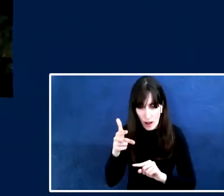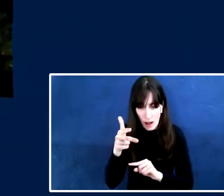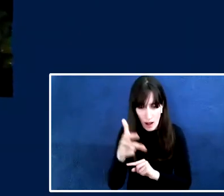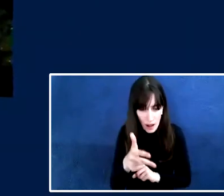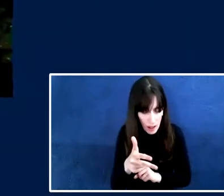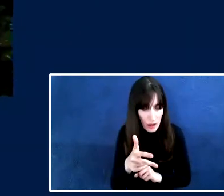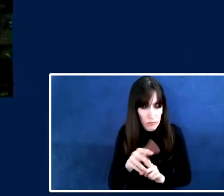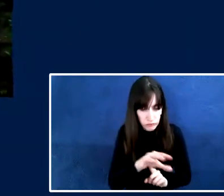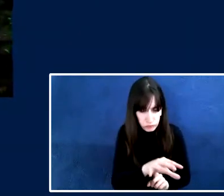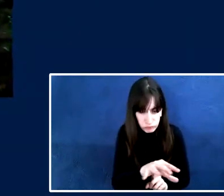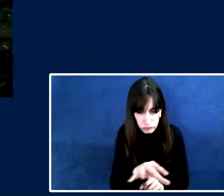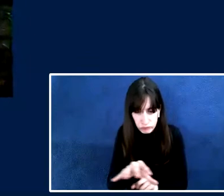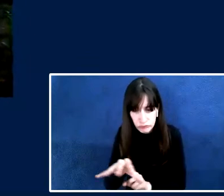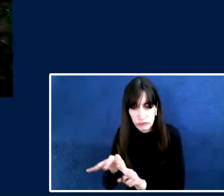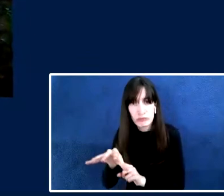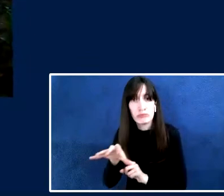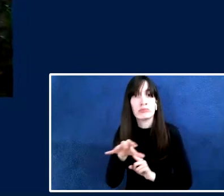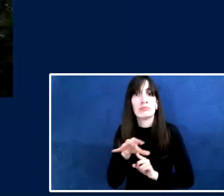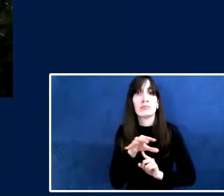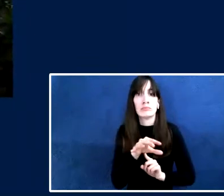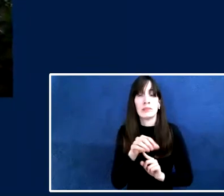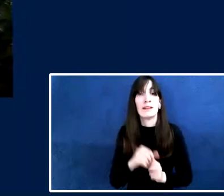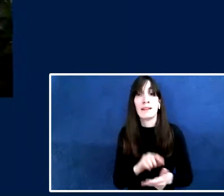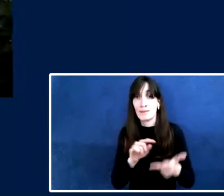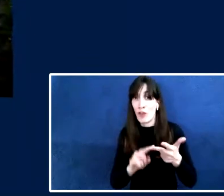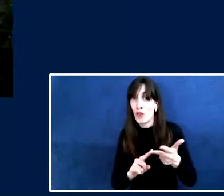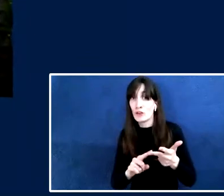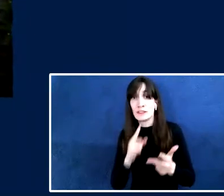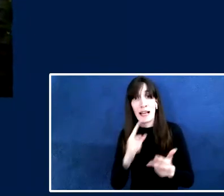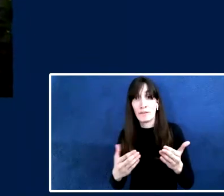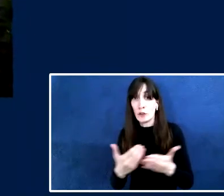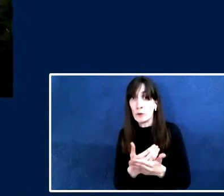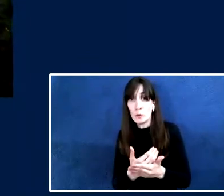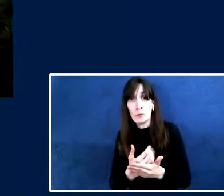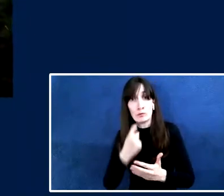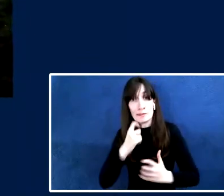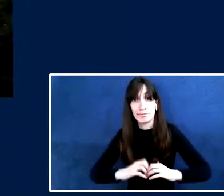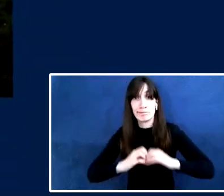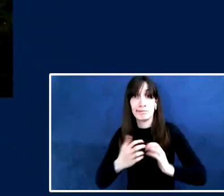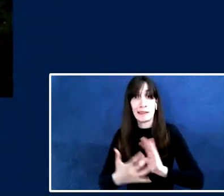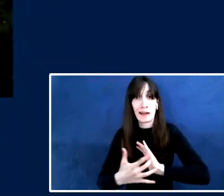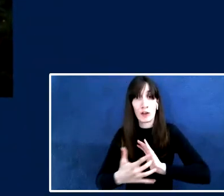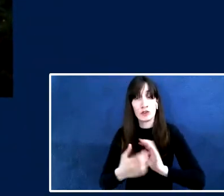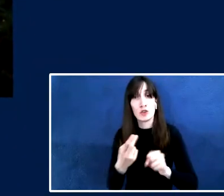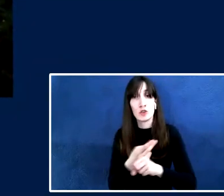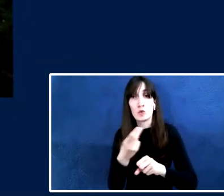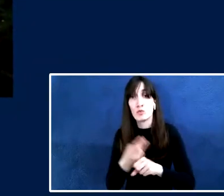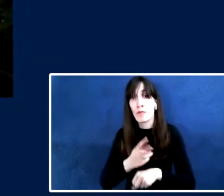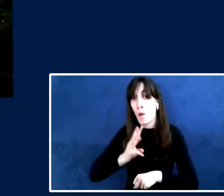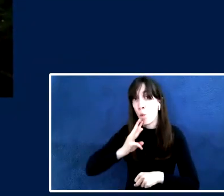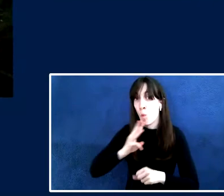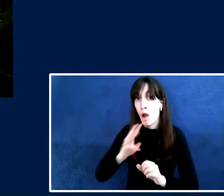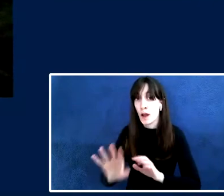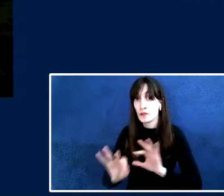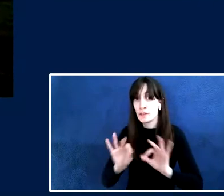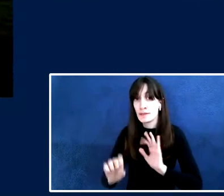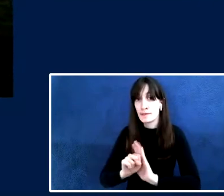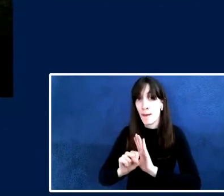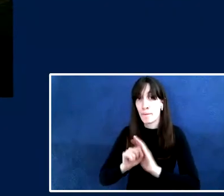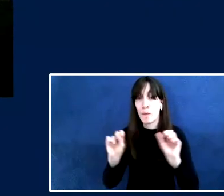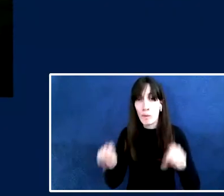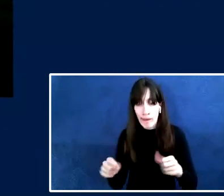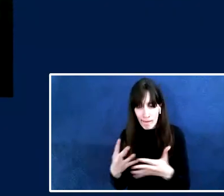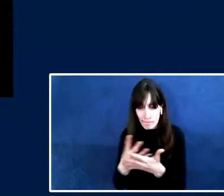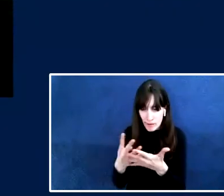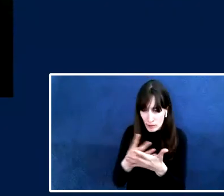it's sort of an emerging technology in ocean science, using water samples that we can then filter and look for